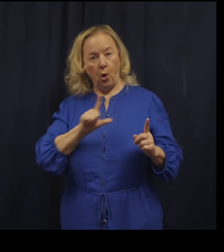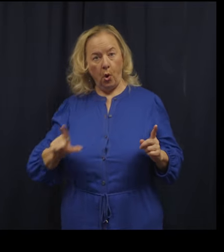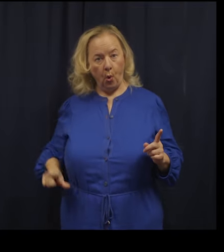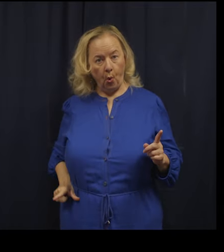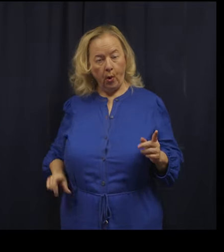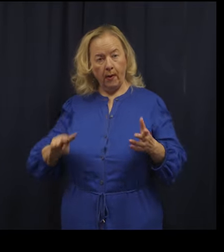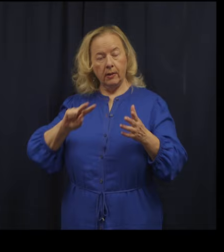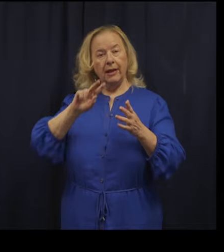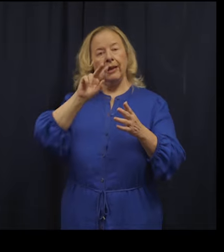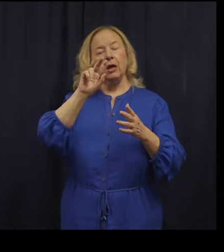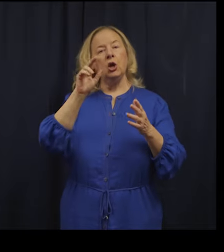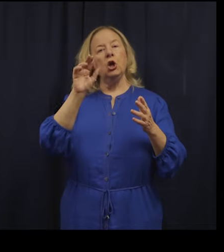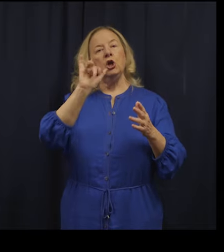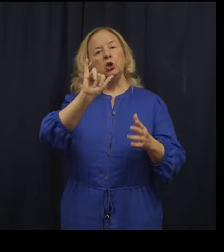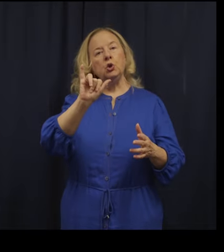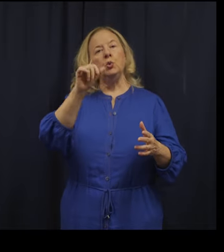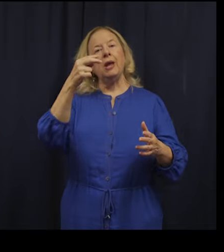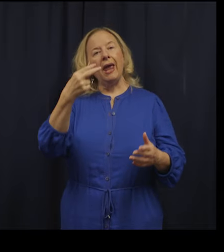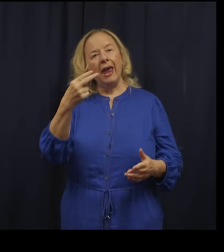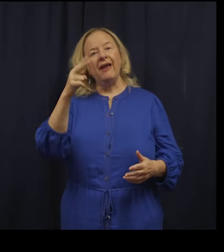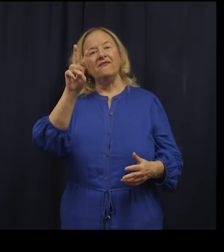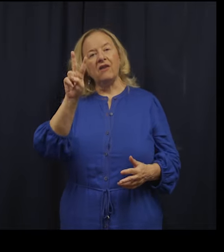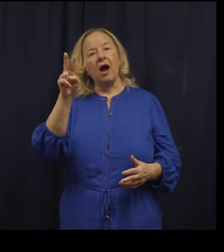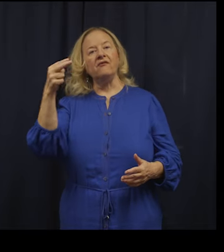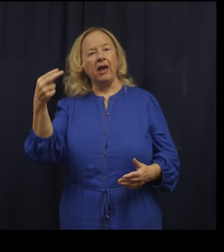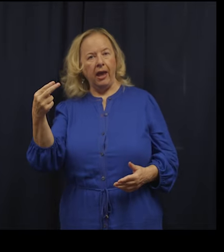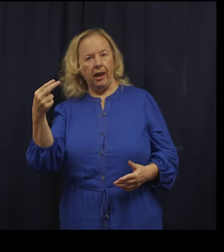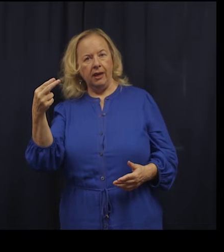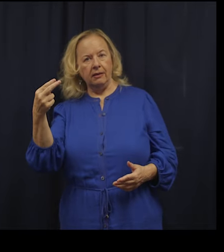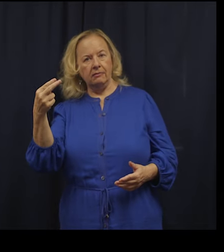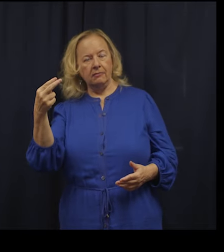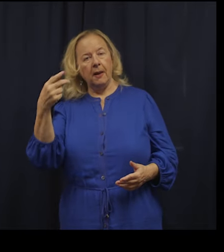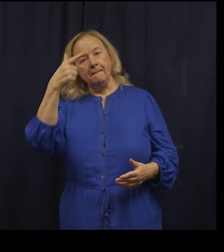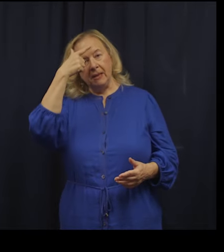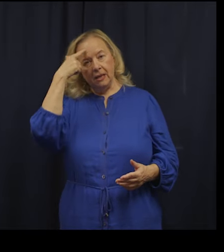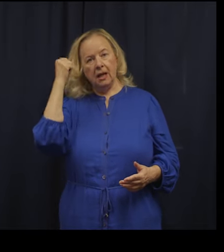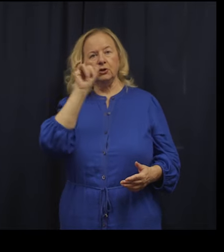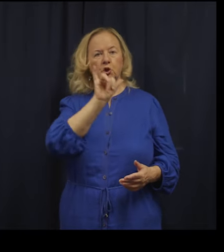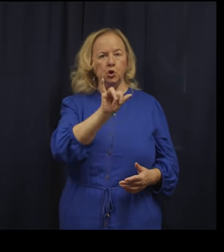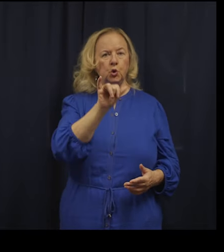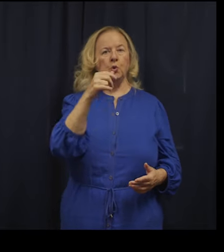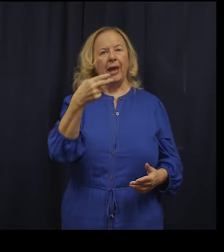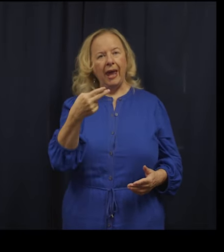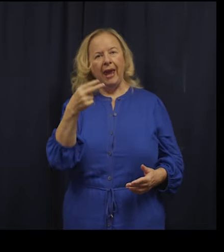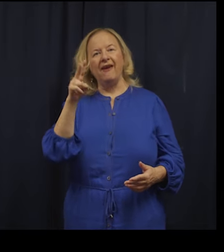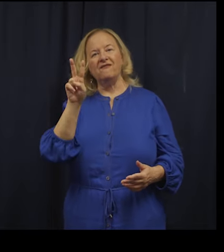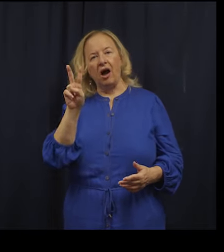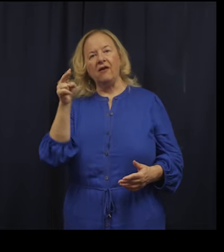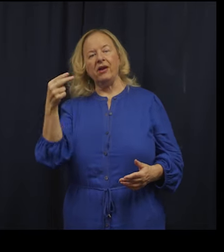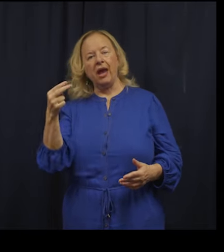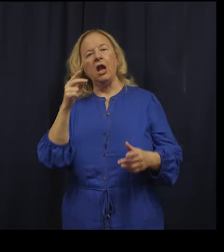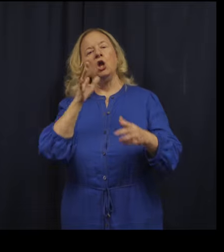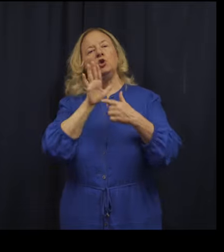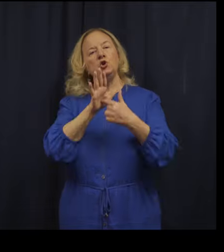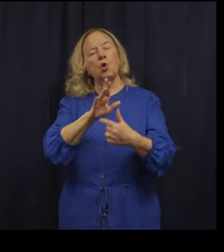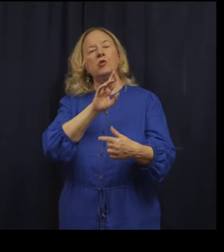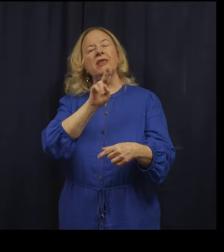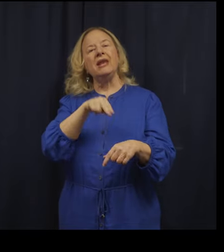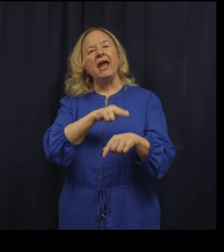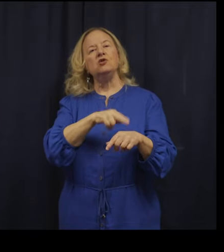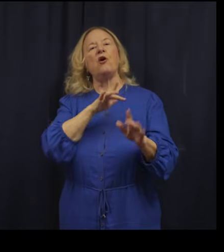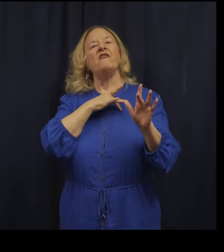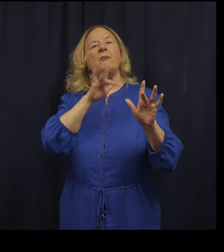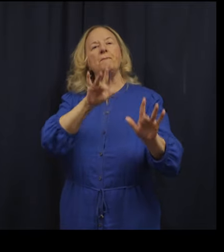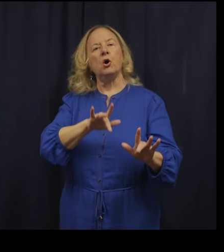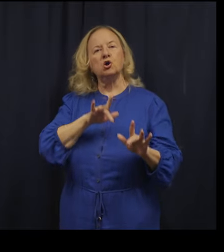Lord is the Yud-Heh-Vav-Heh, the Tetragrammaton, because Yud-Heh-Vav-Heh shows a nature of